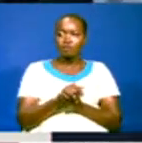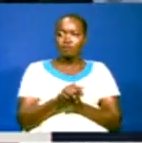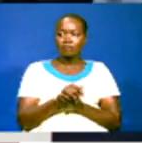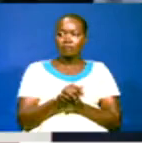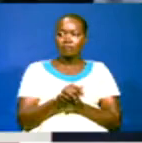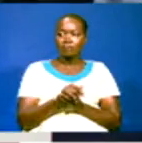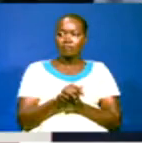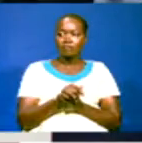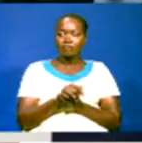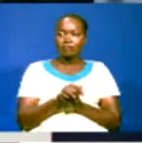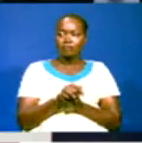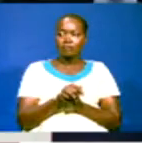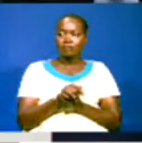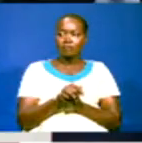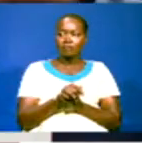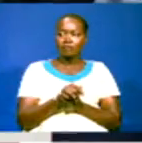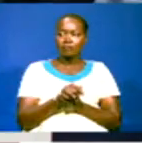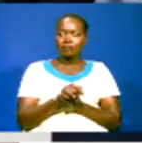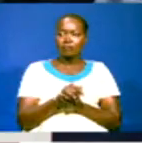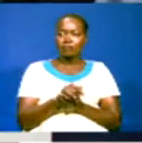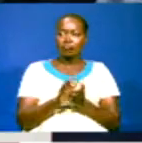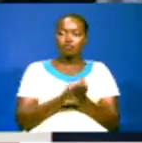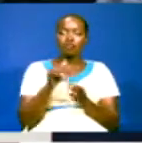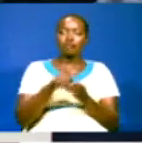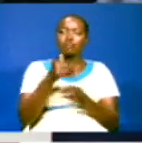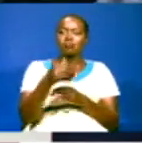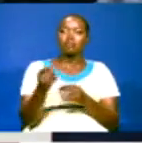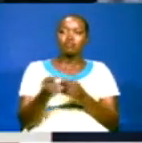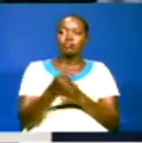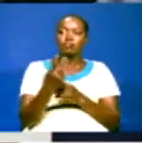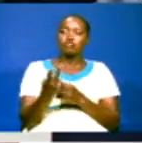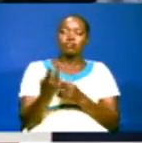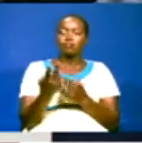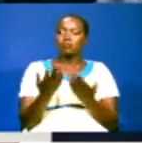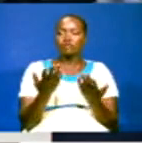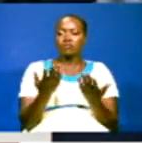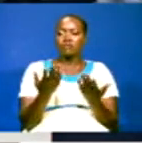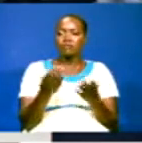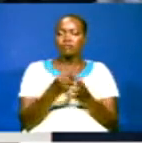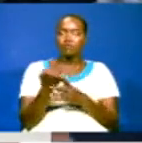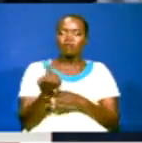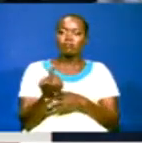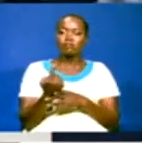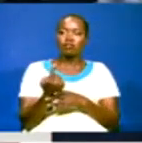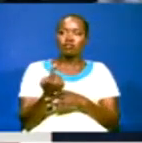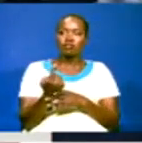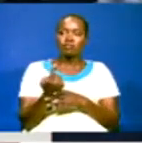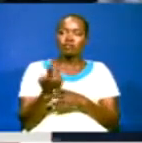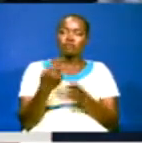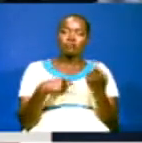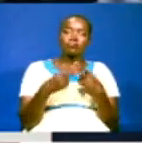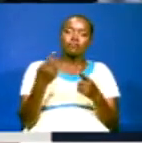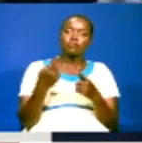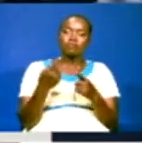I believe that within the next two months or so, within the next 2 months or one, we'll actually overtake where we were